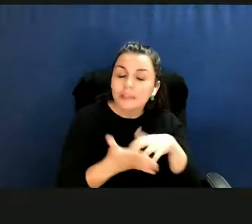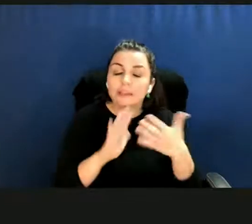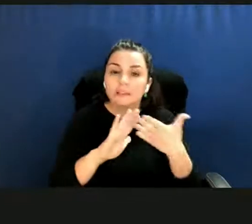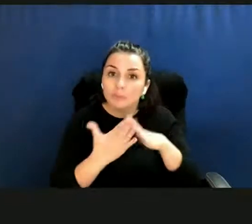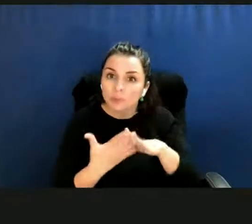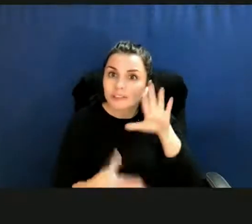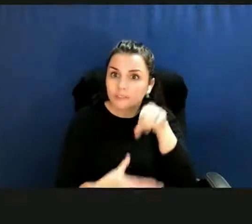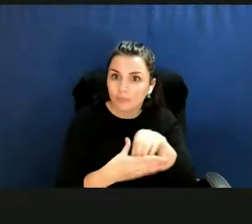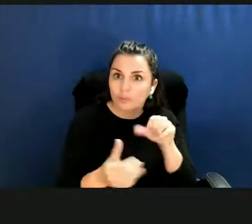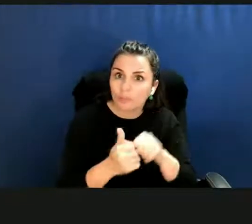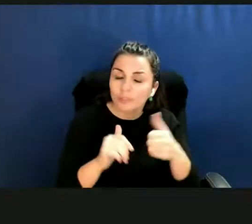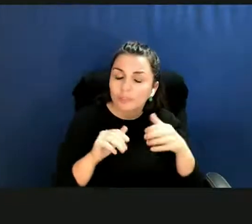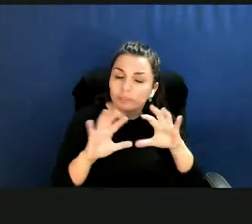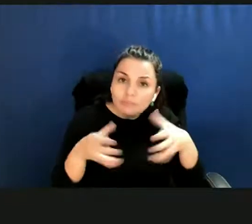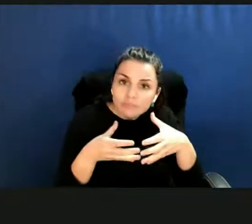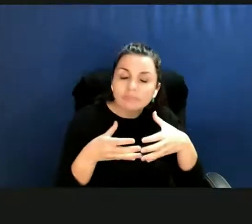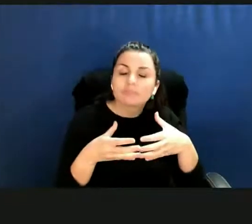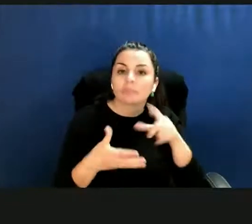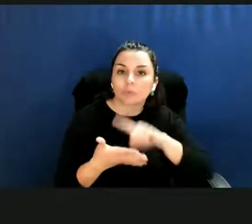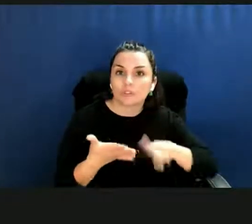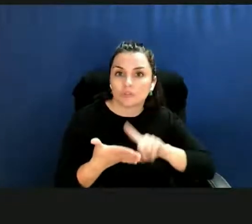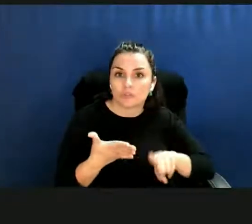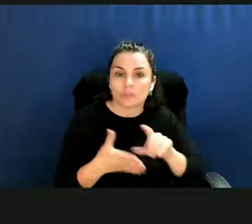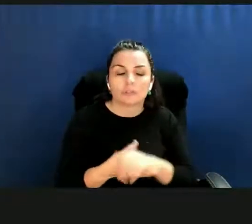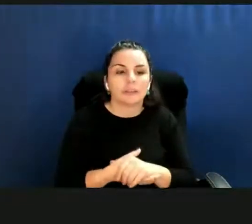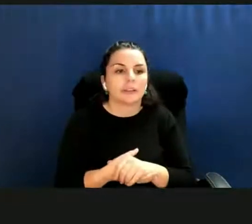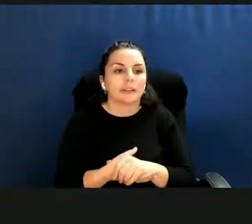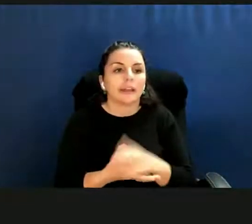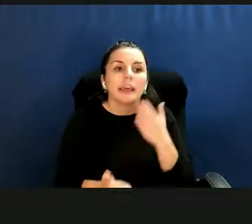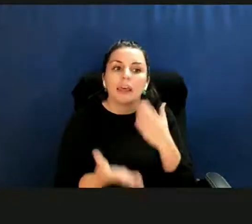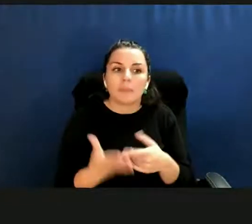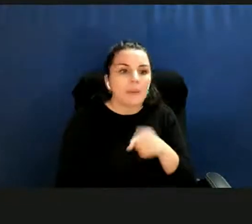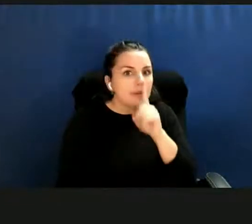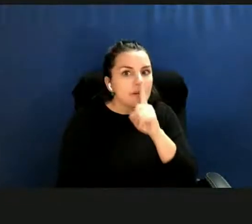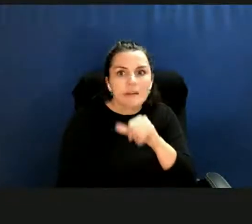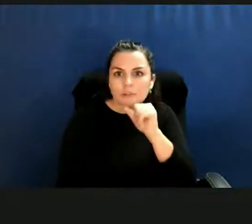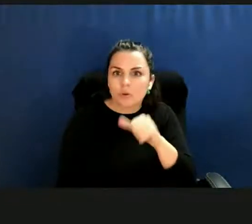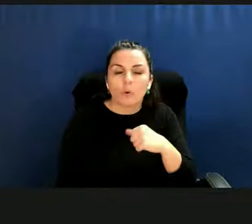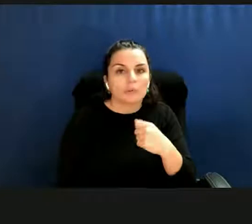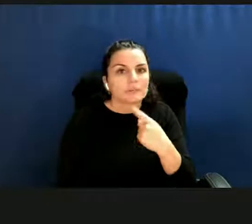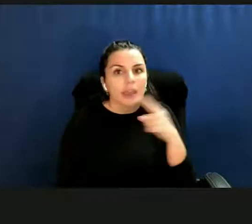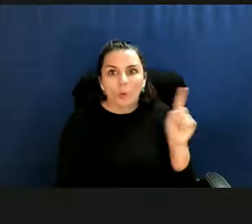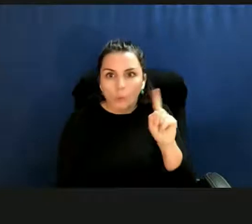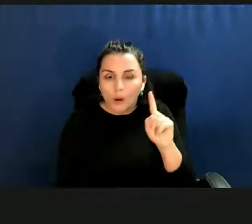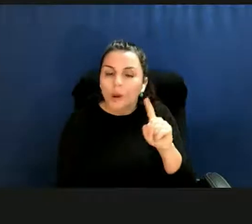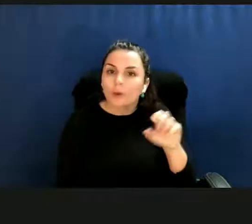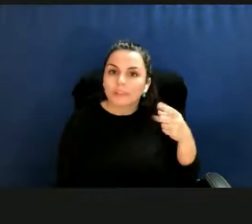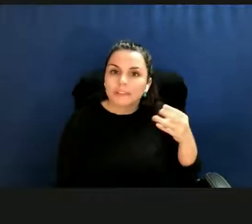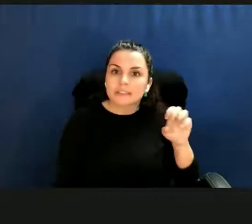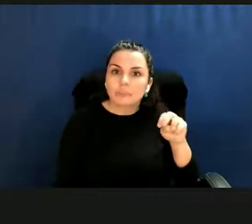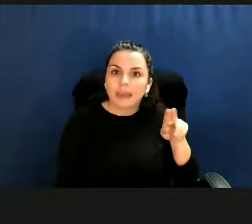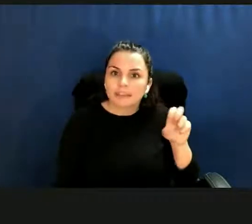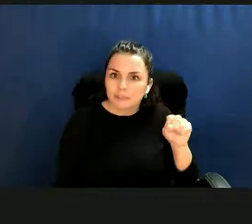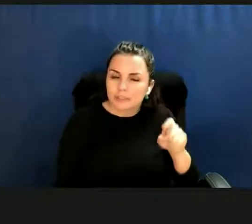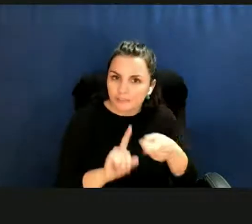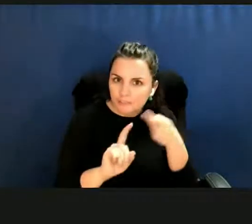research. You may not identify the source of the specimens and or the data, and that can be